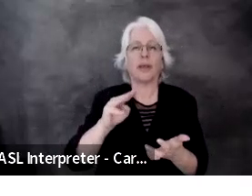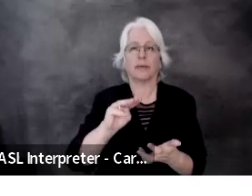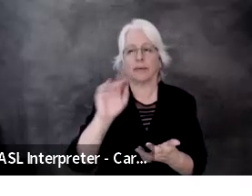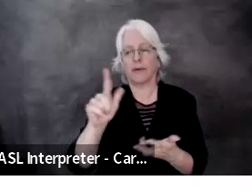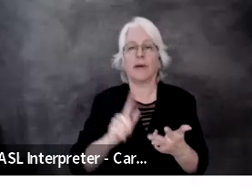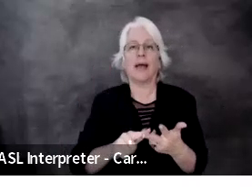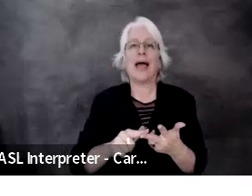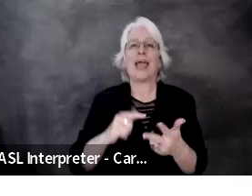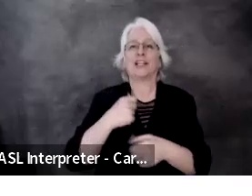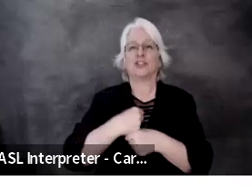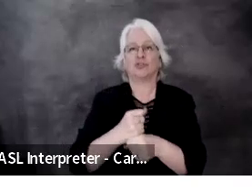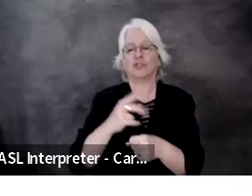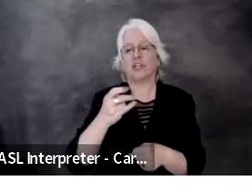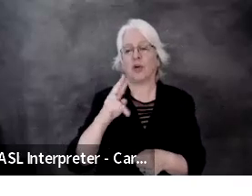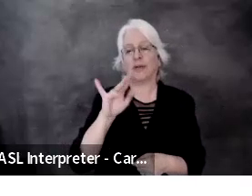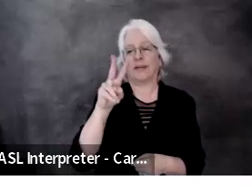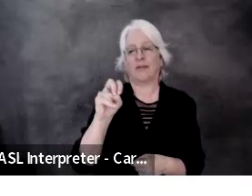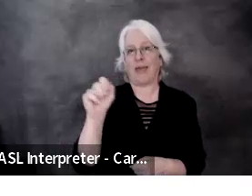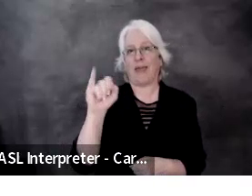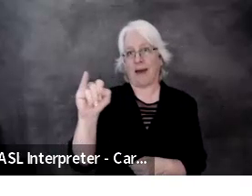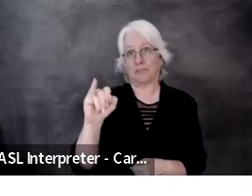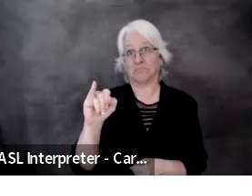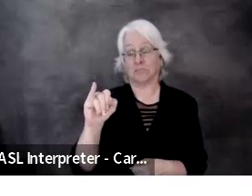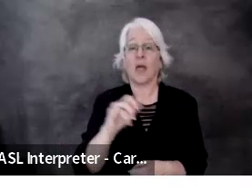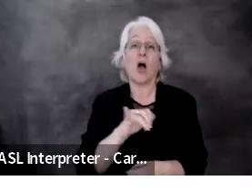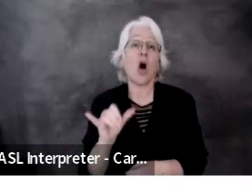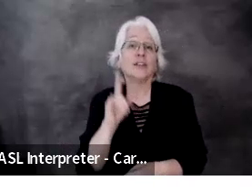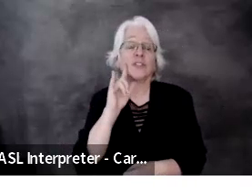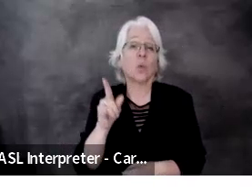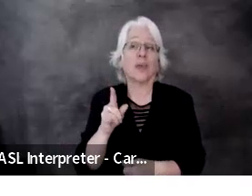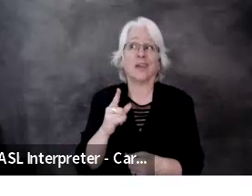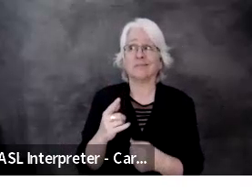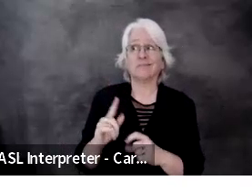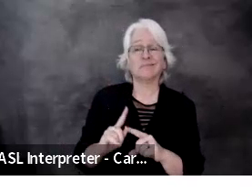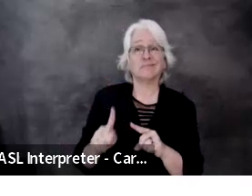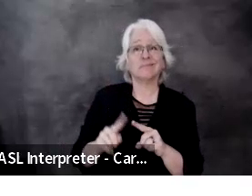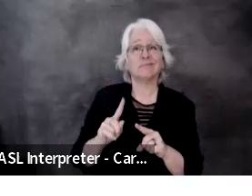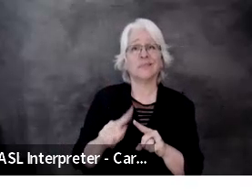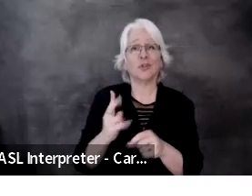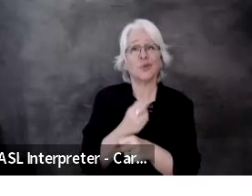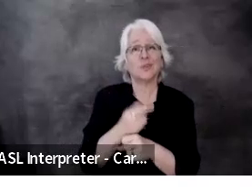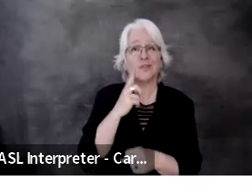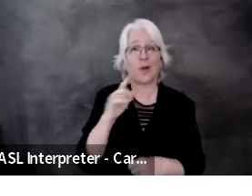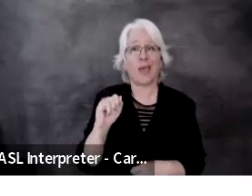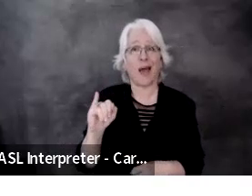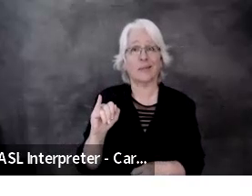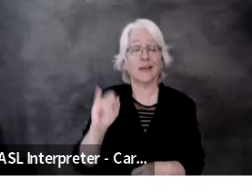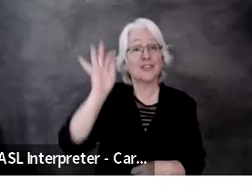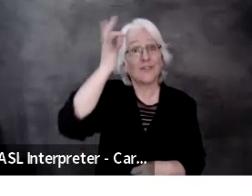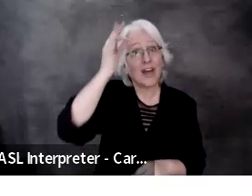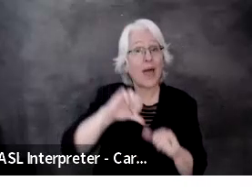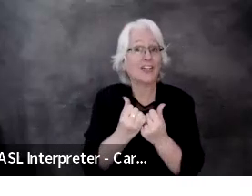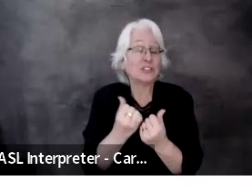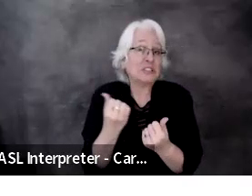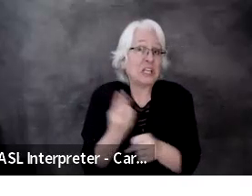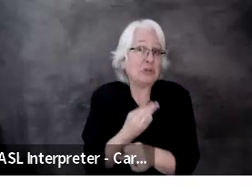We discussed some of the uses of AI. We mentioned that, oftentimes federal agencies will use AI as ways